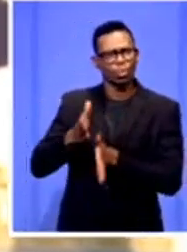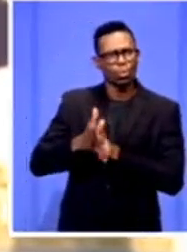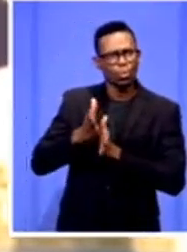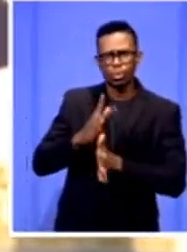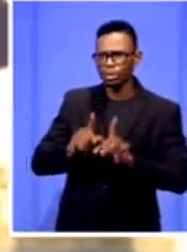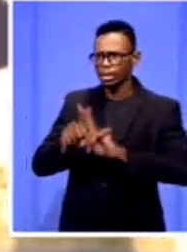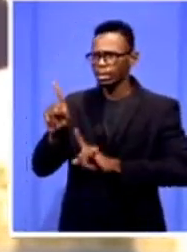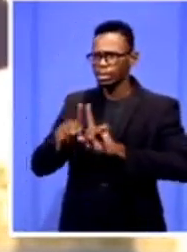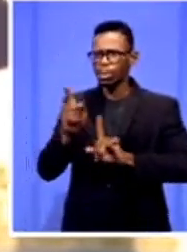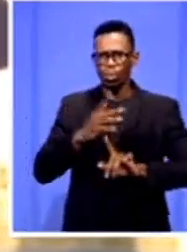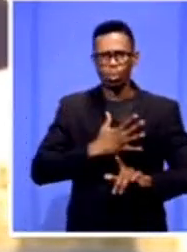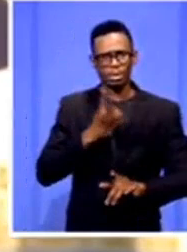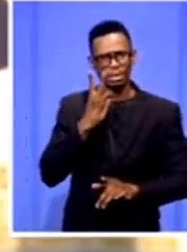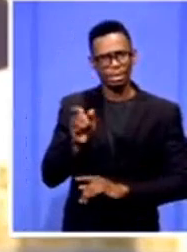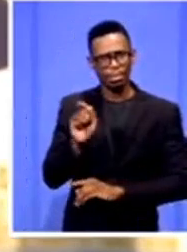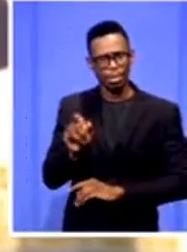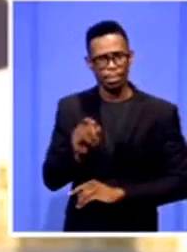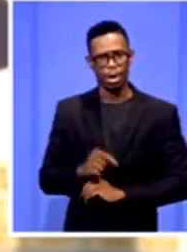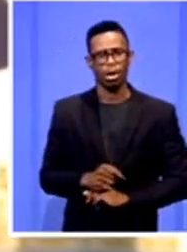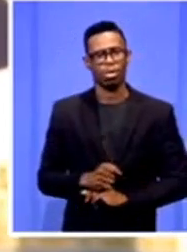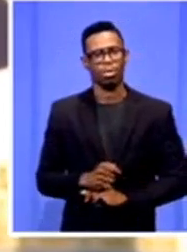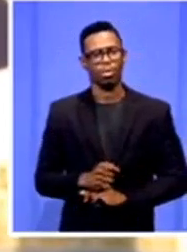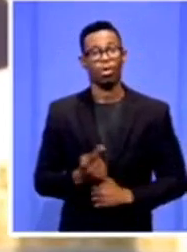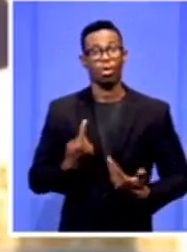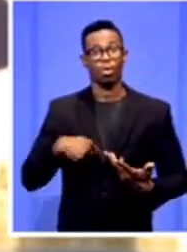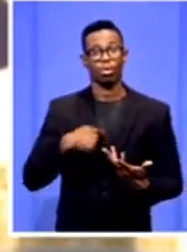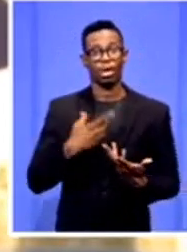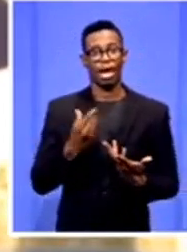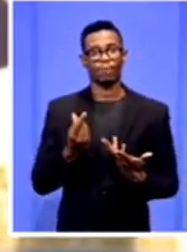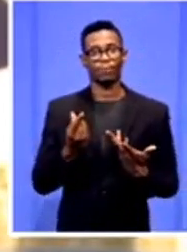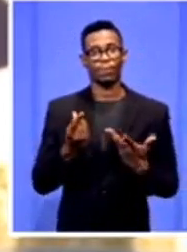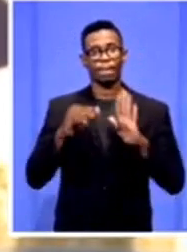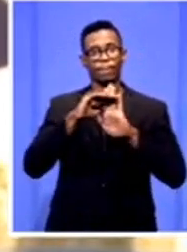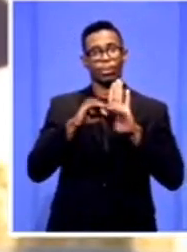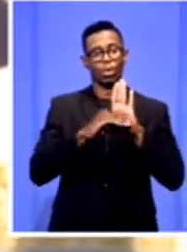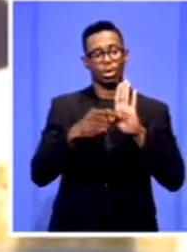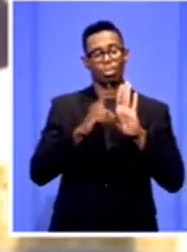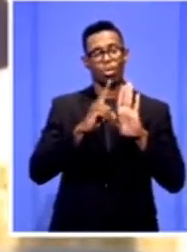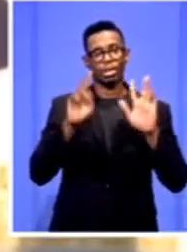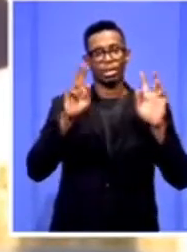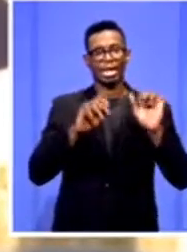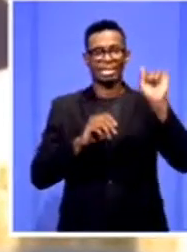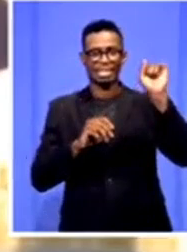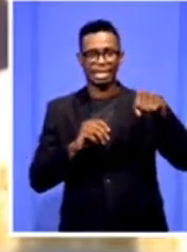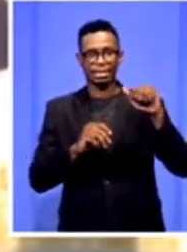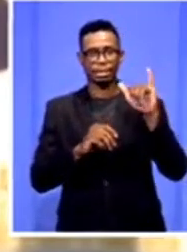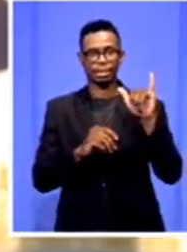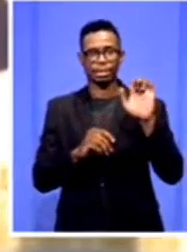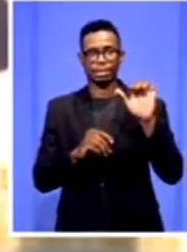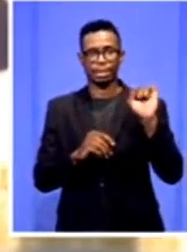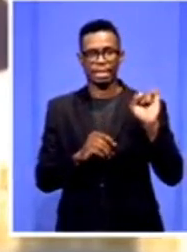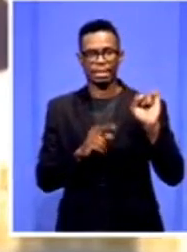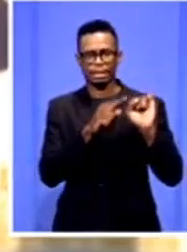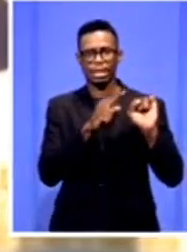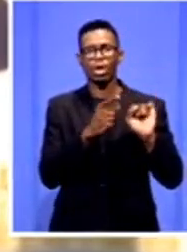Our YES initiative with Standard Bank is beginning to do this. 60